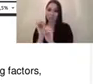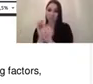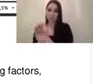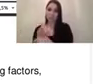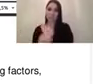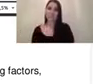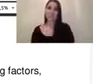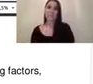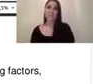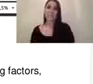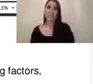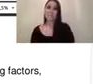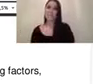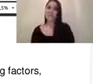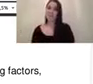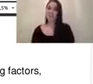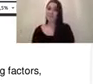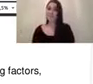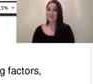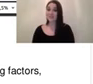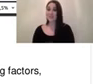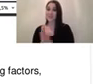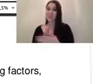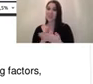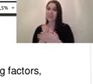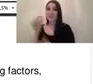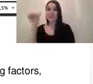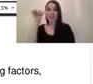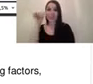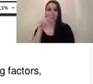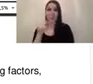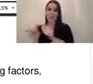about getting to know this topic. So